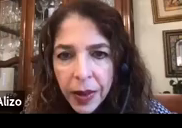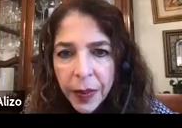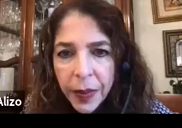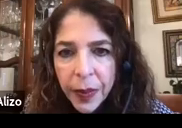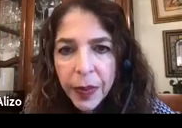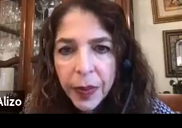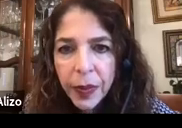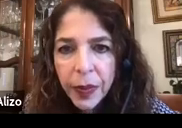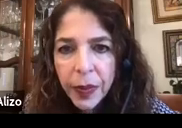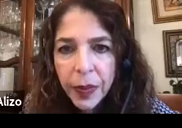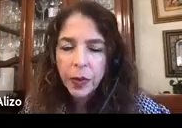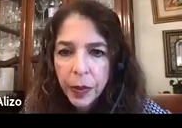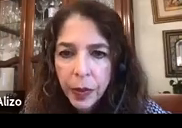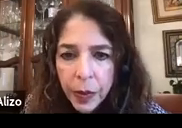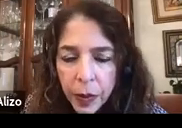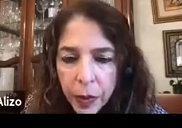Okay.